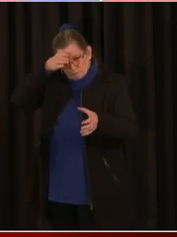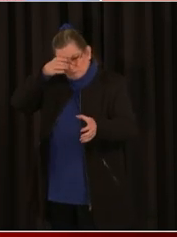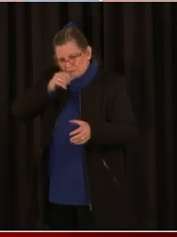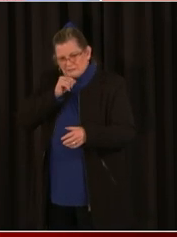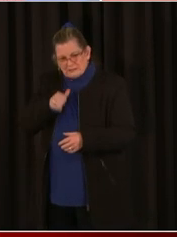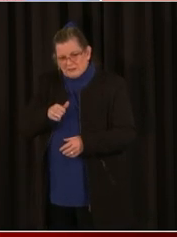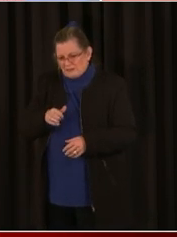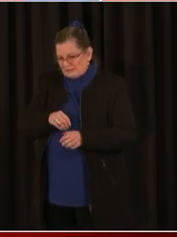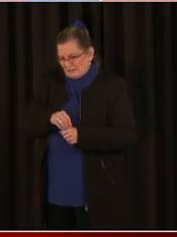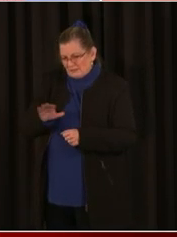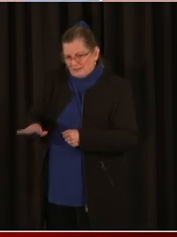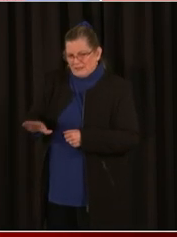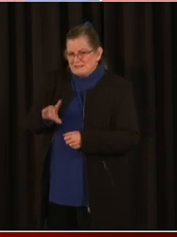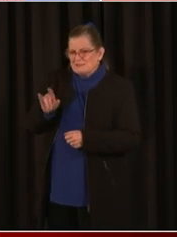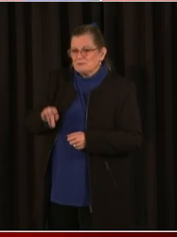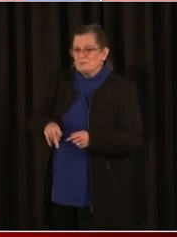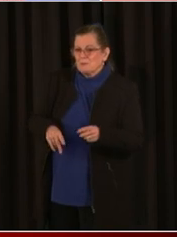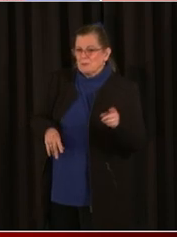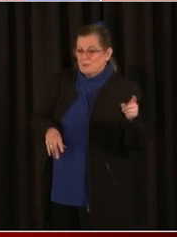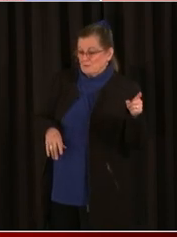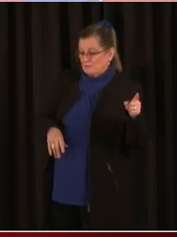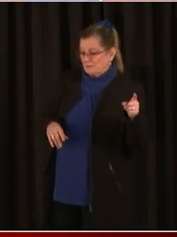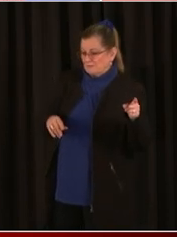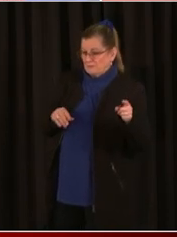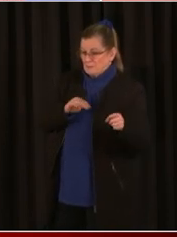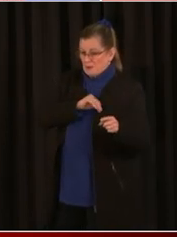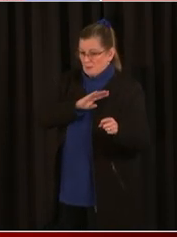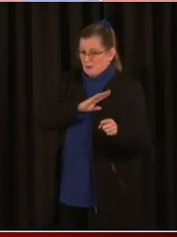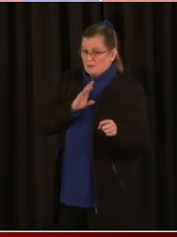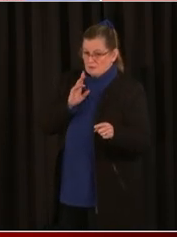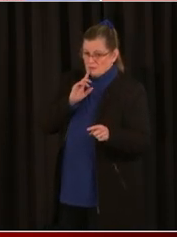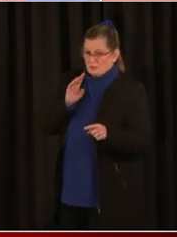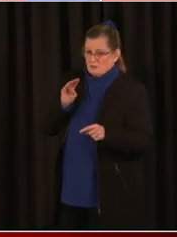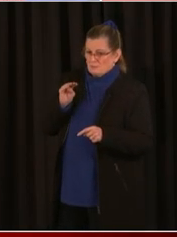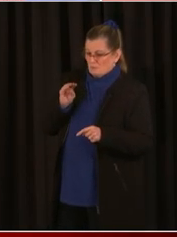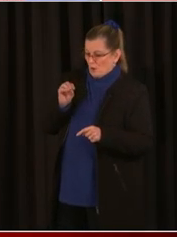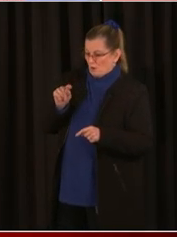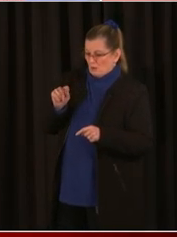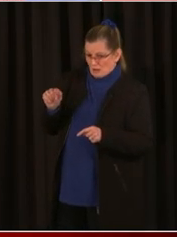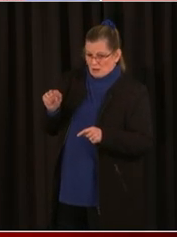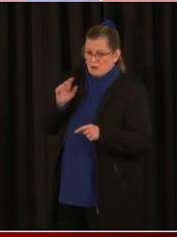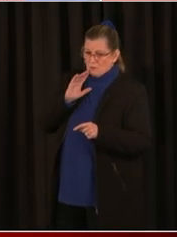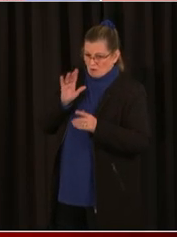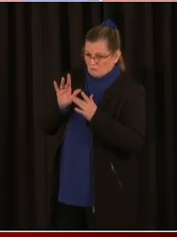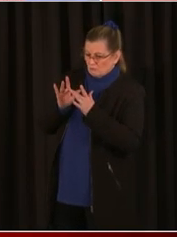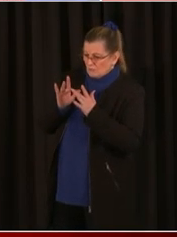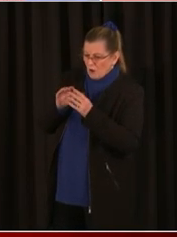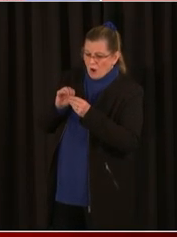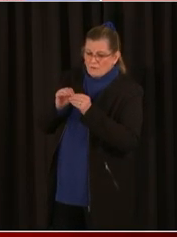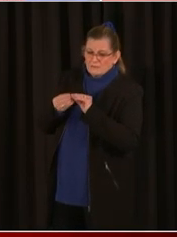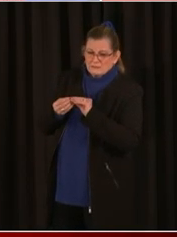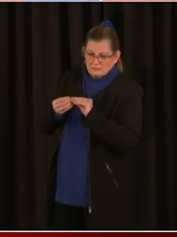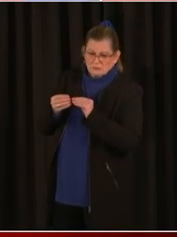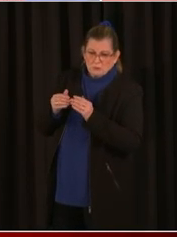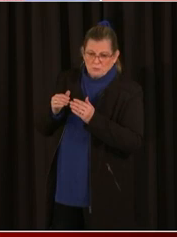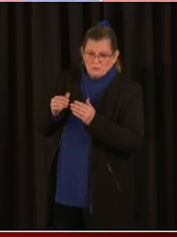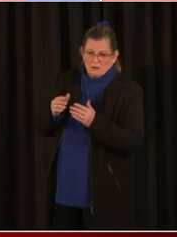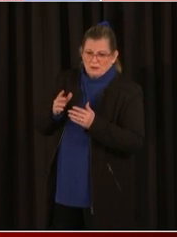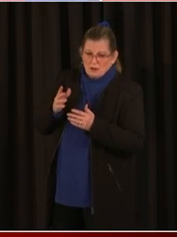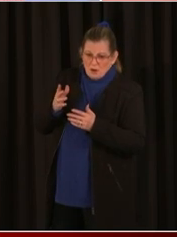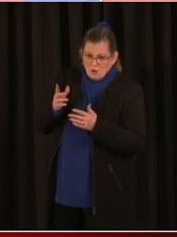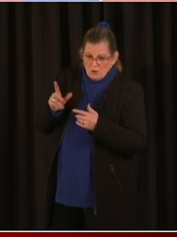zip code or whatever? We can ask one of our MOCers from the Mayor's Office of Community Affairs or one of our